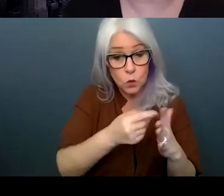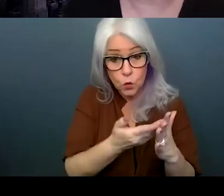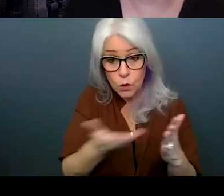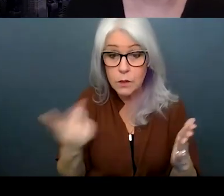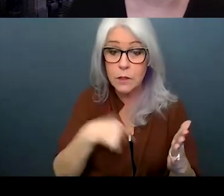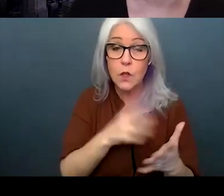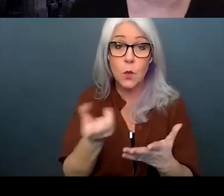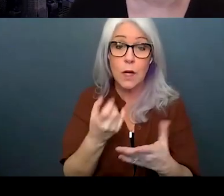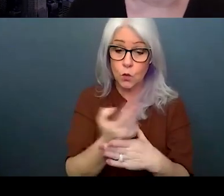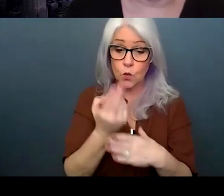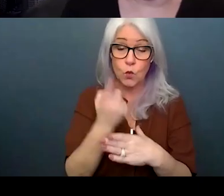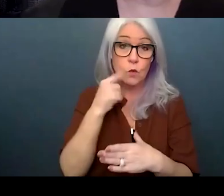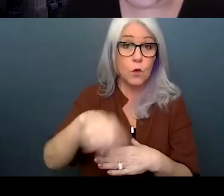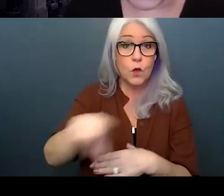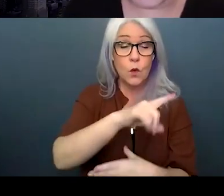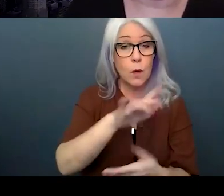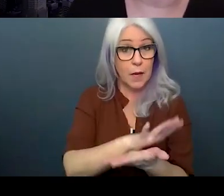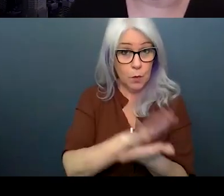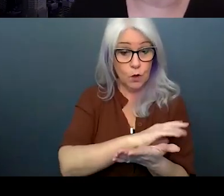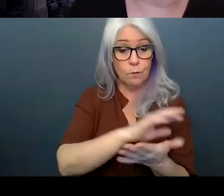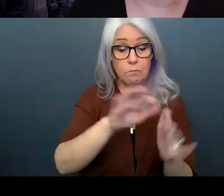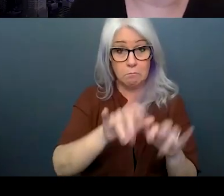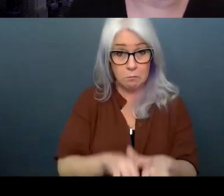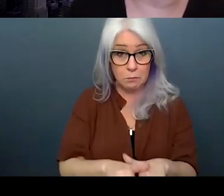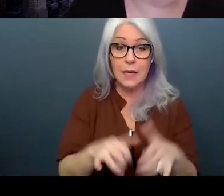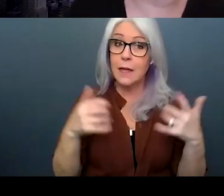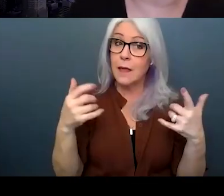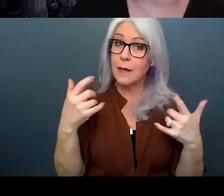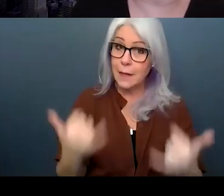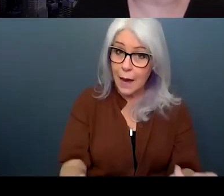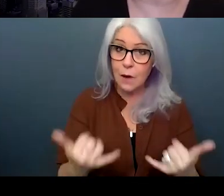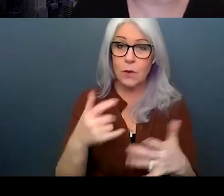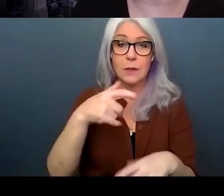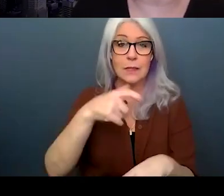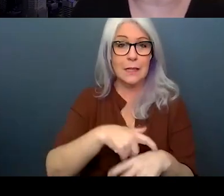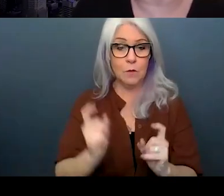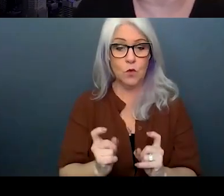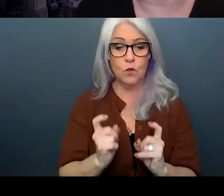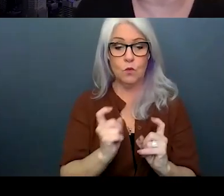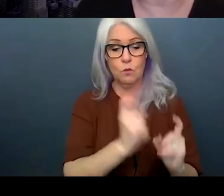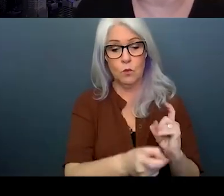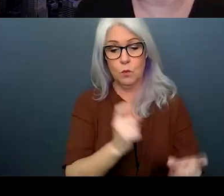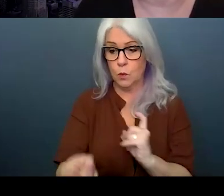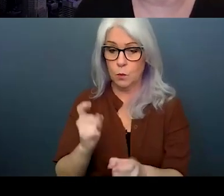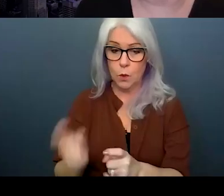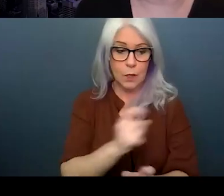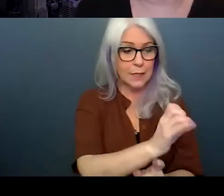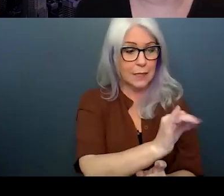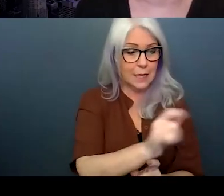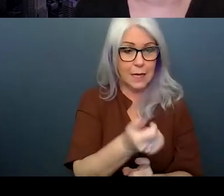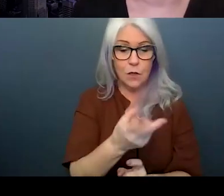your paper. Once you've done that, it's time to give citations for each source that you use.